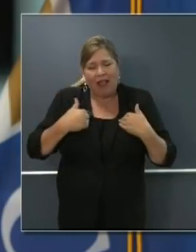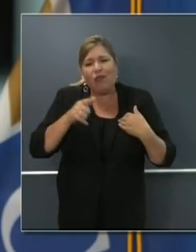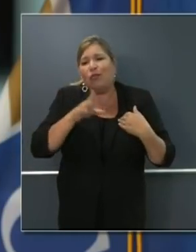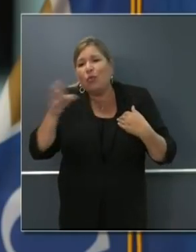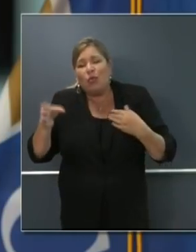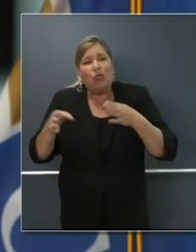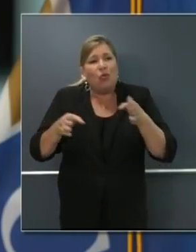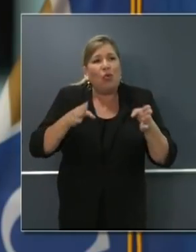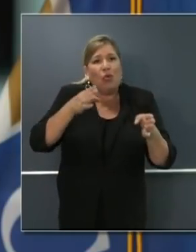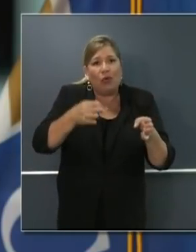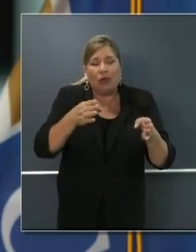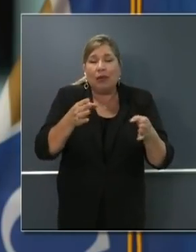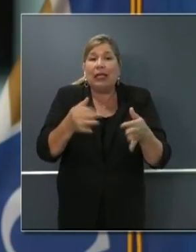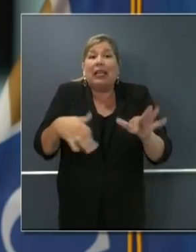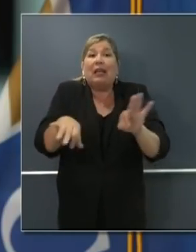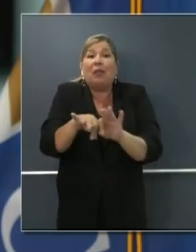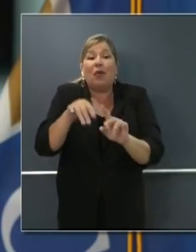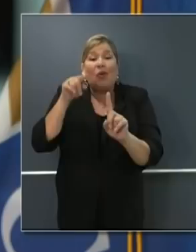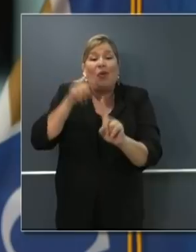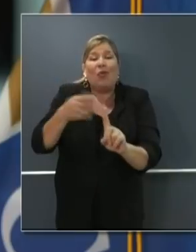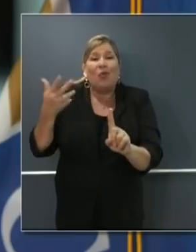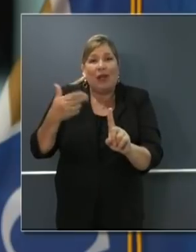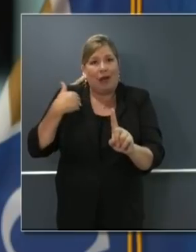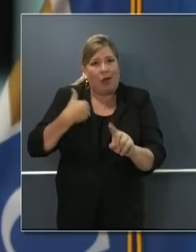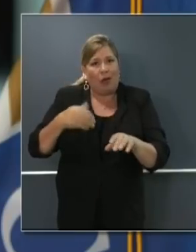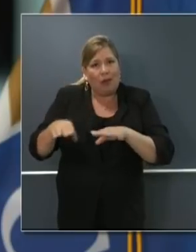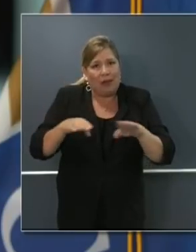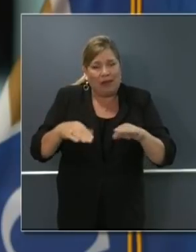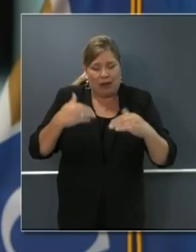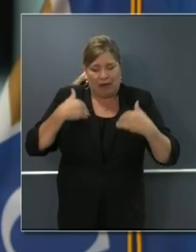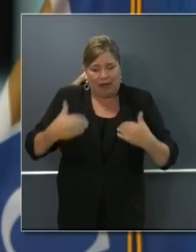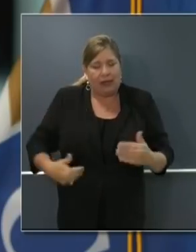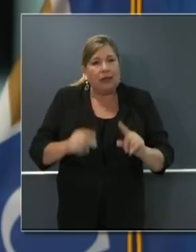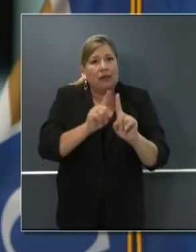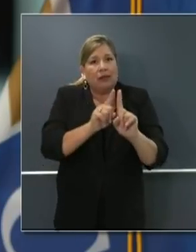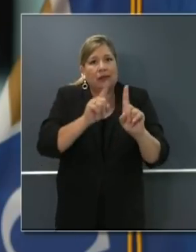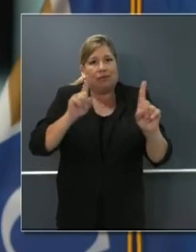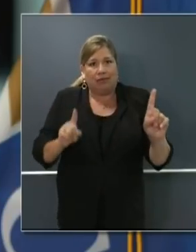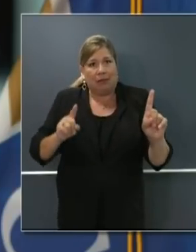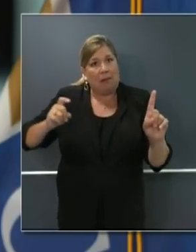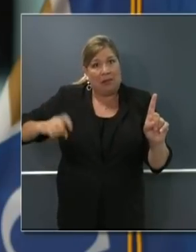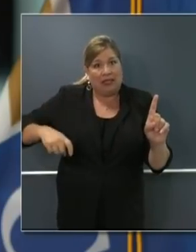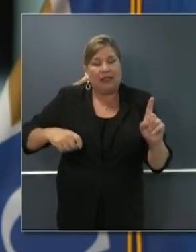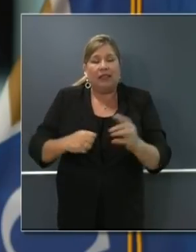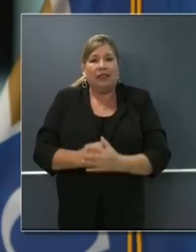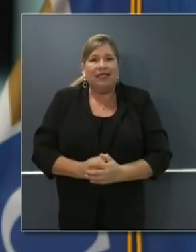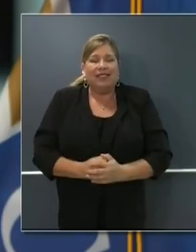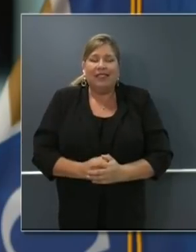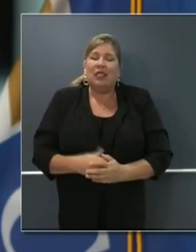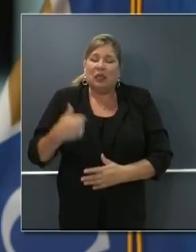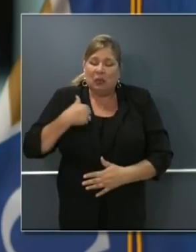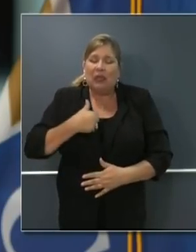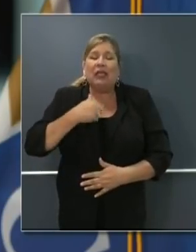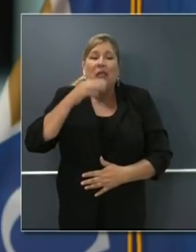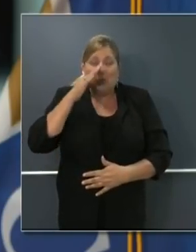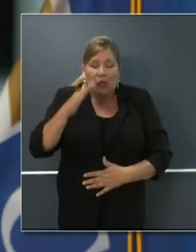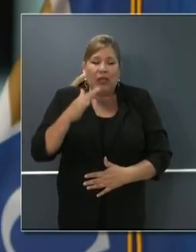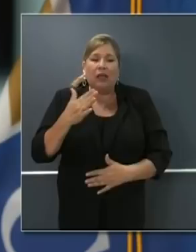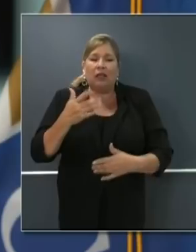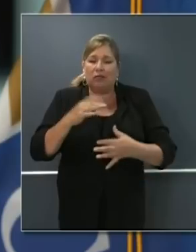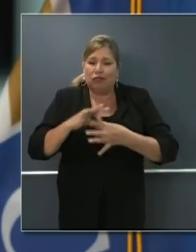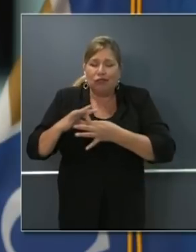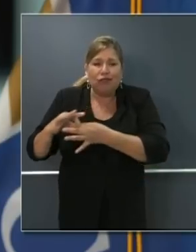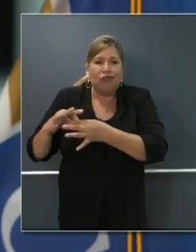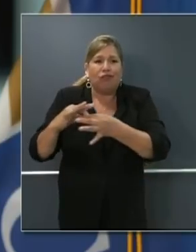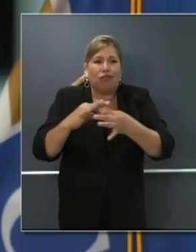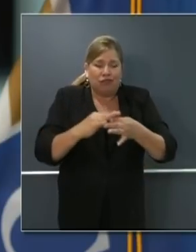we're modifying our behavior and practicing the physical distancing, we're gonna move through into this next phase. We